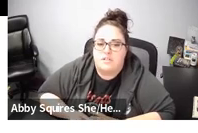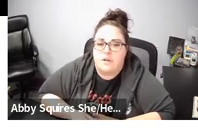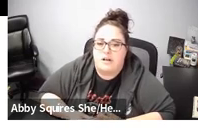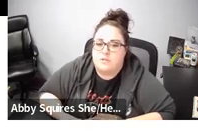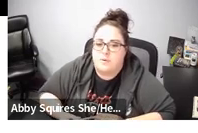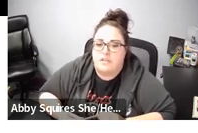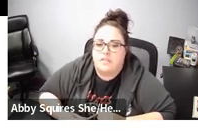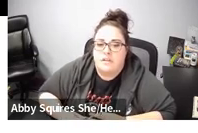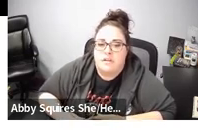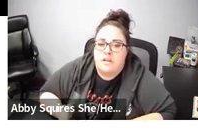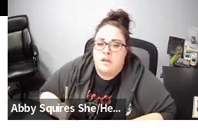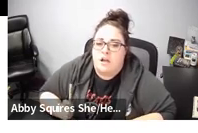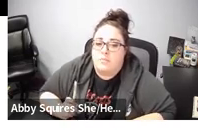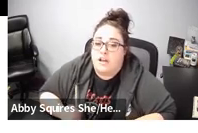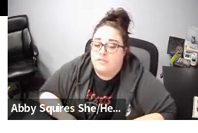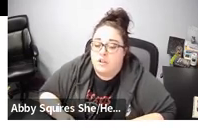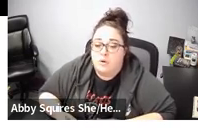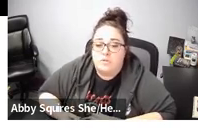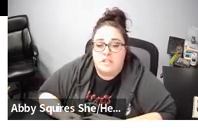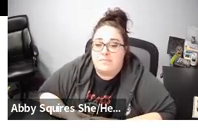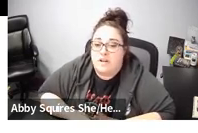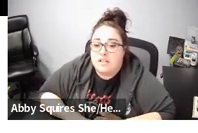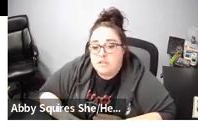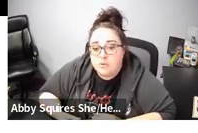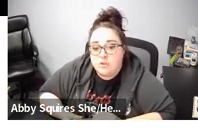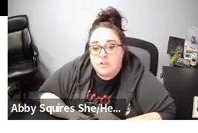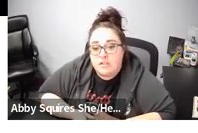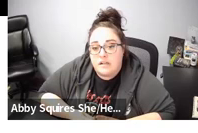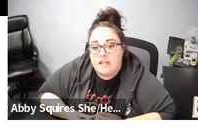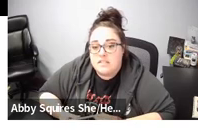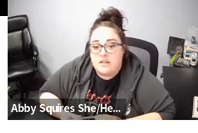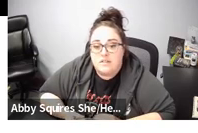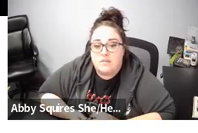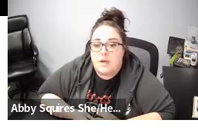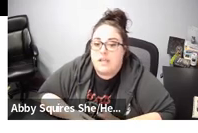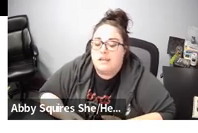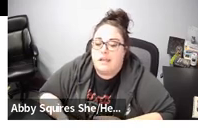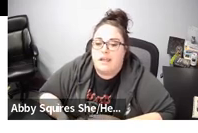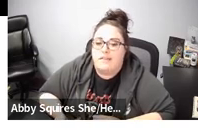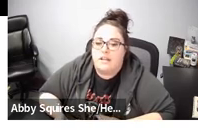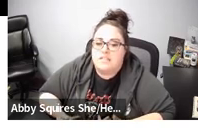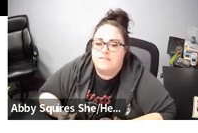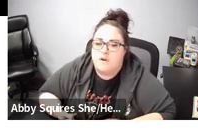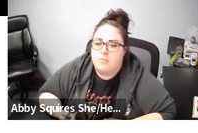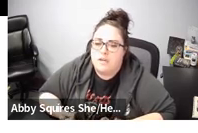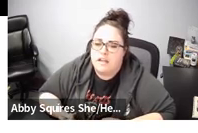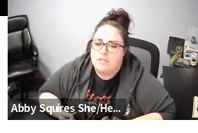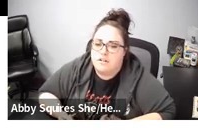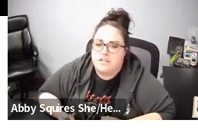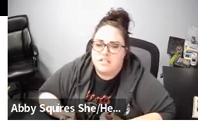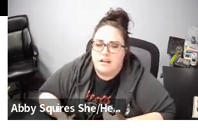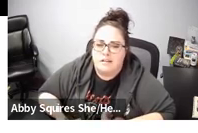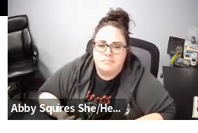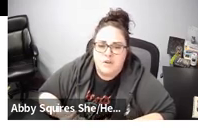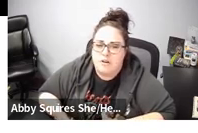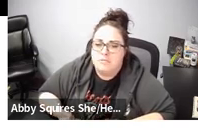but also it helps with airflow to keep your hands cool and not all sweaty. And it's a foam kind of